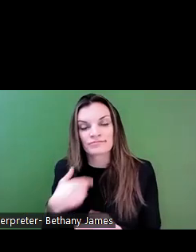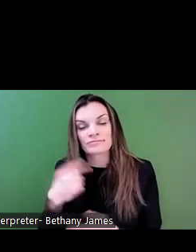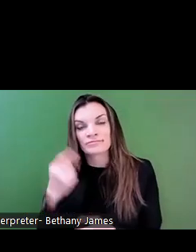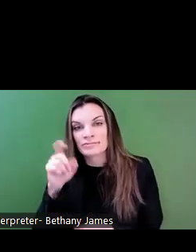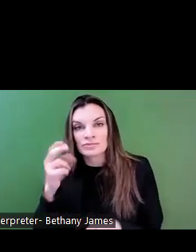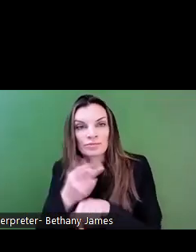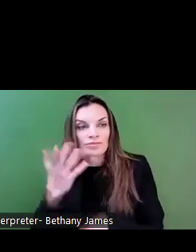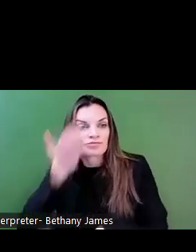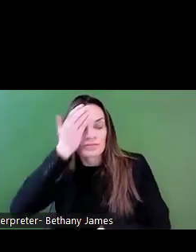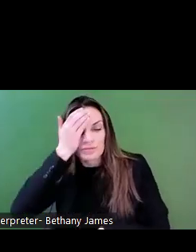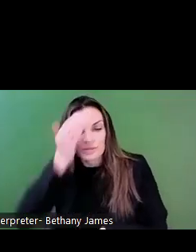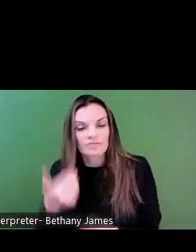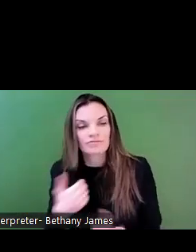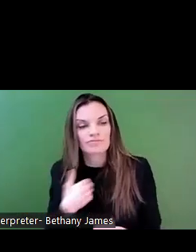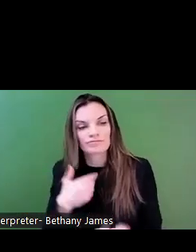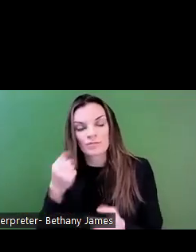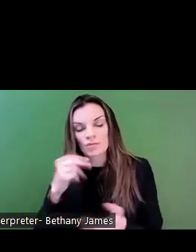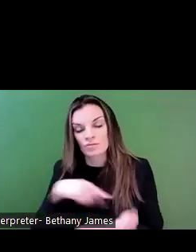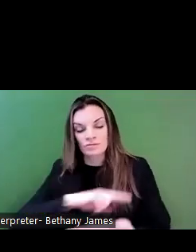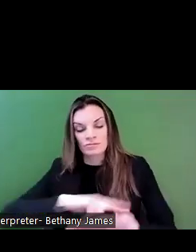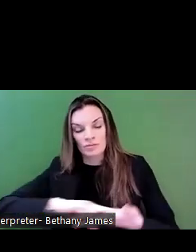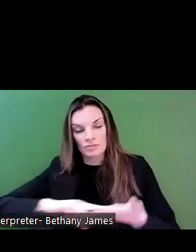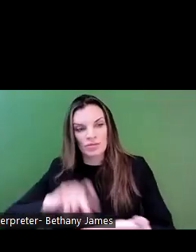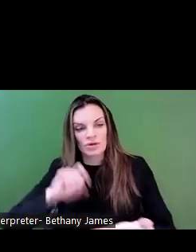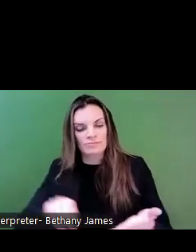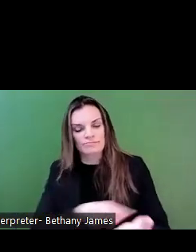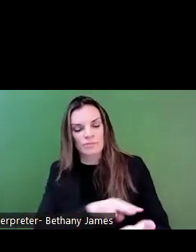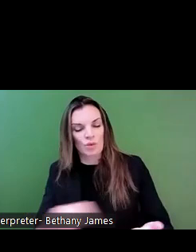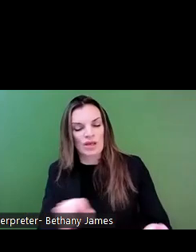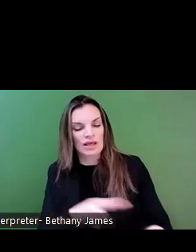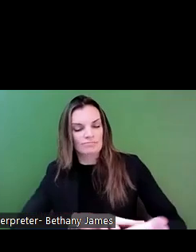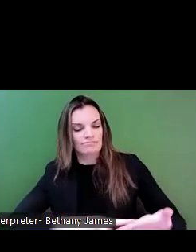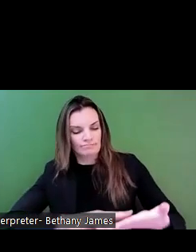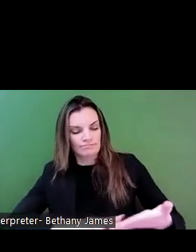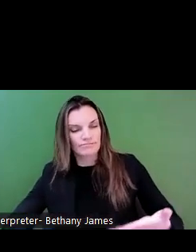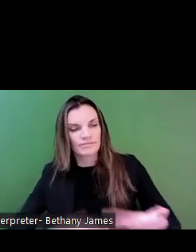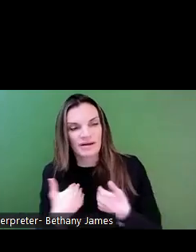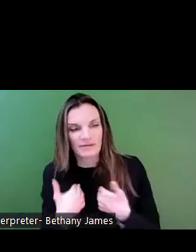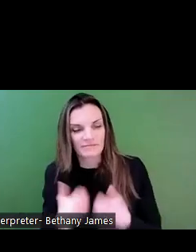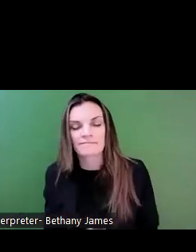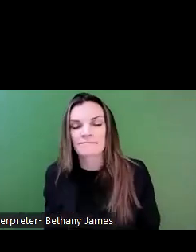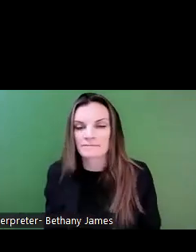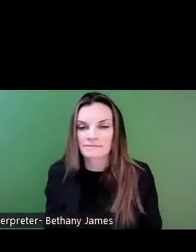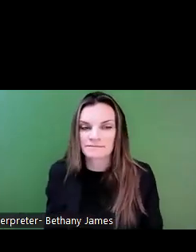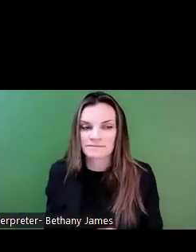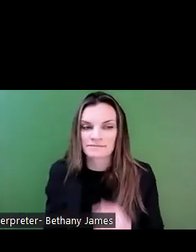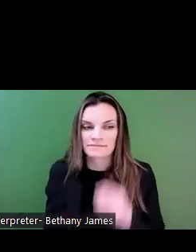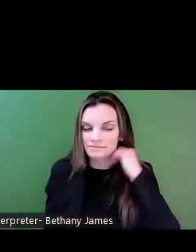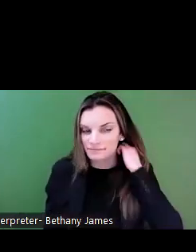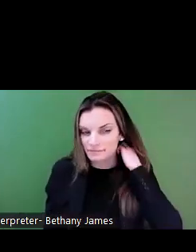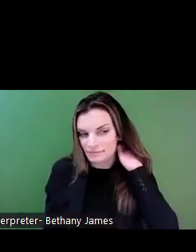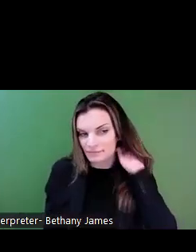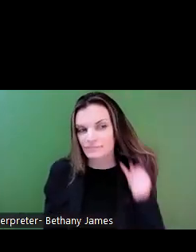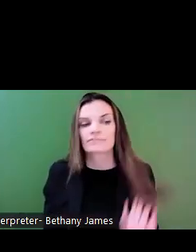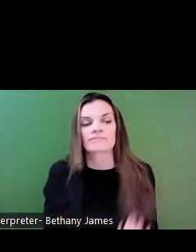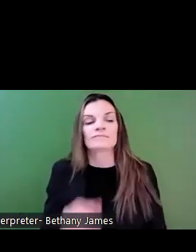use rulers or markers to highlight the beginning and end of sentences and to help keep your position along the line of text. Implement